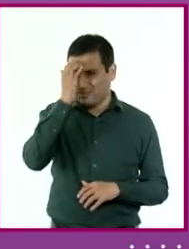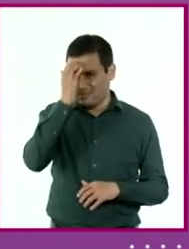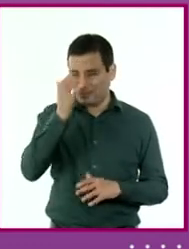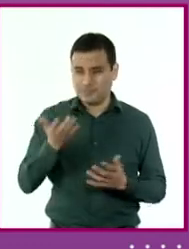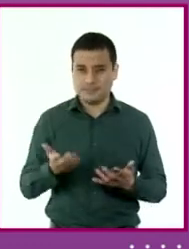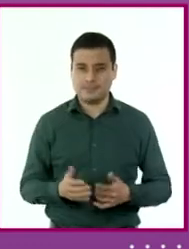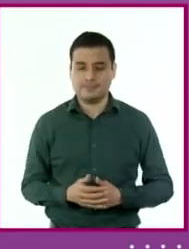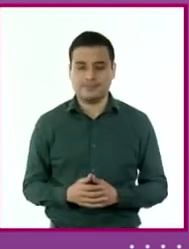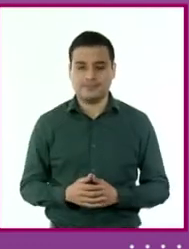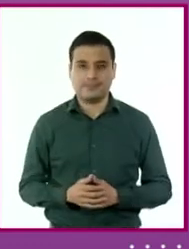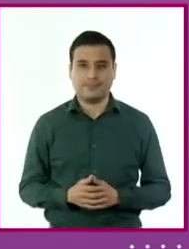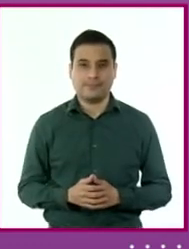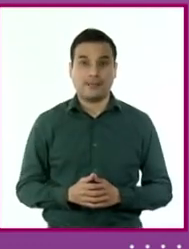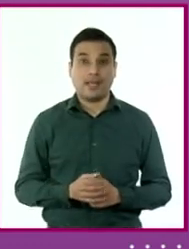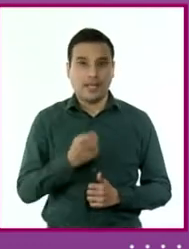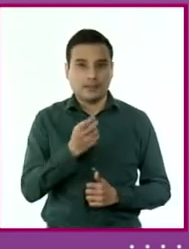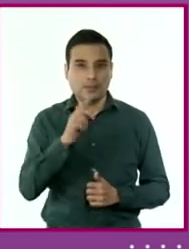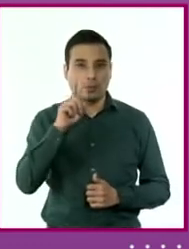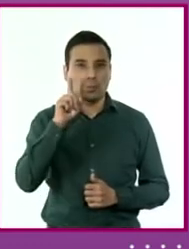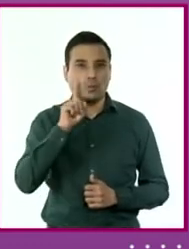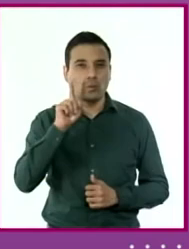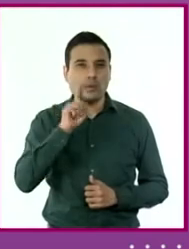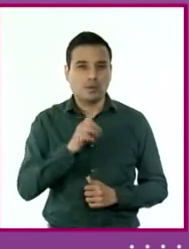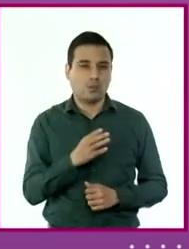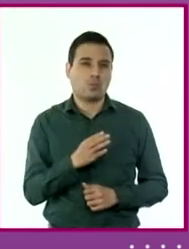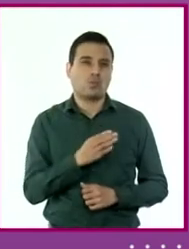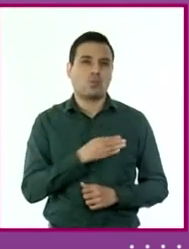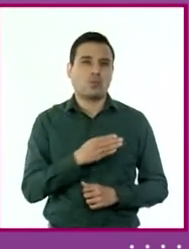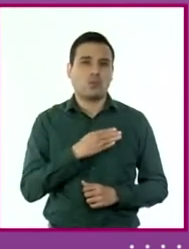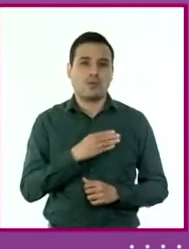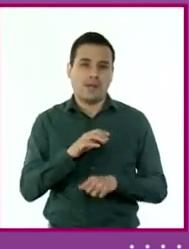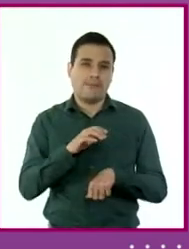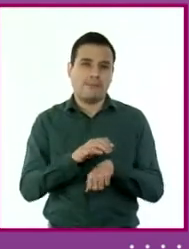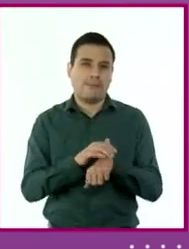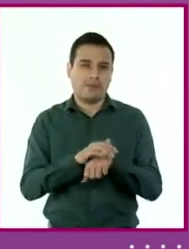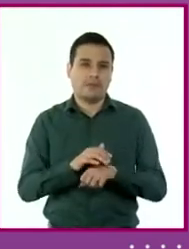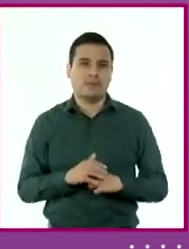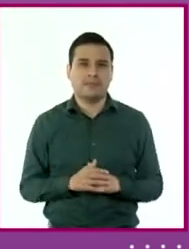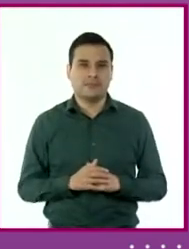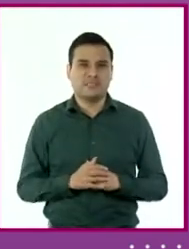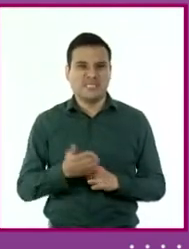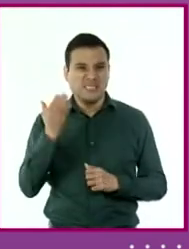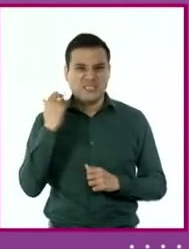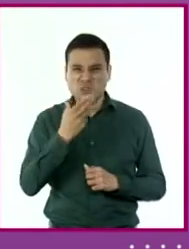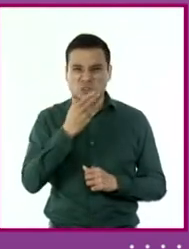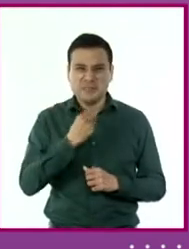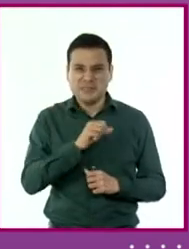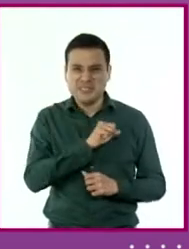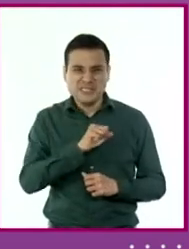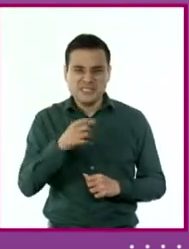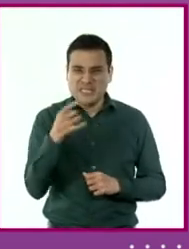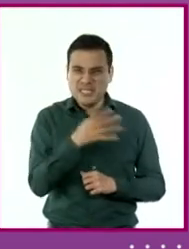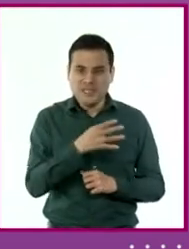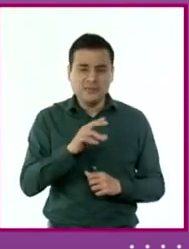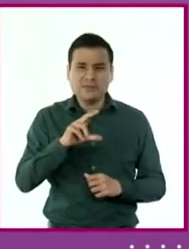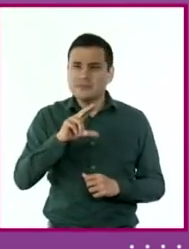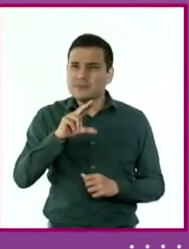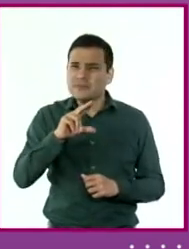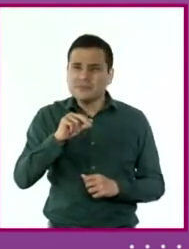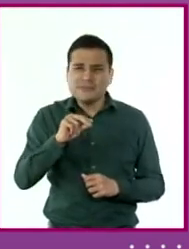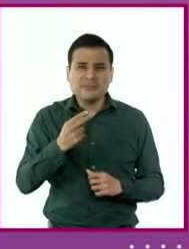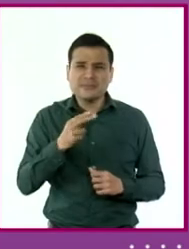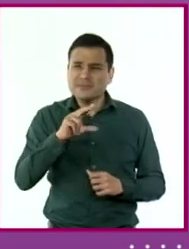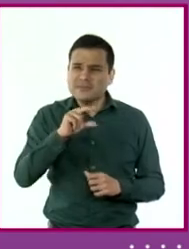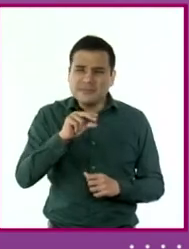Uh-huh. Yes, she's a Stacy. We are friends. Stacy, let's get Basin now. No, Basin,